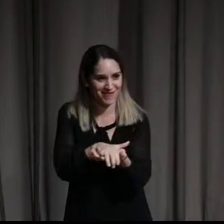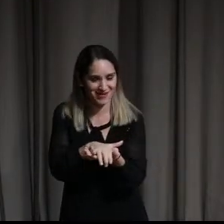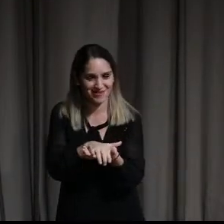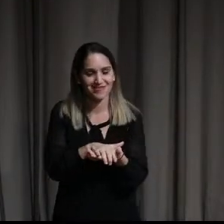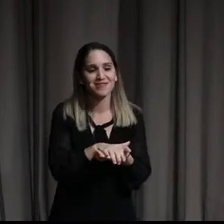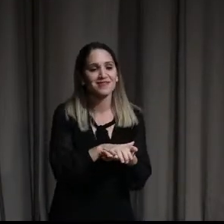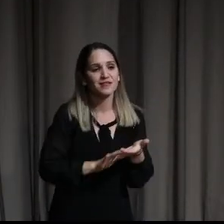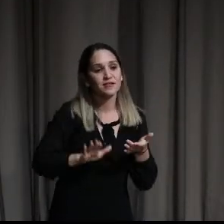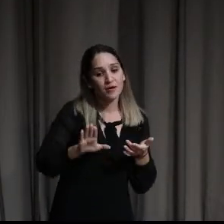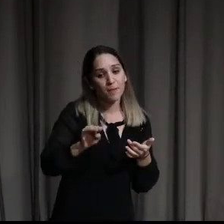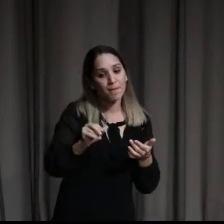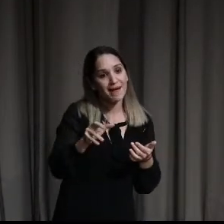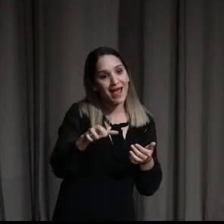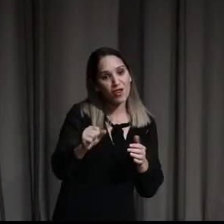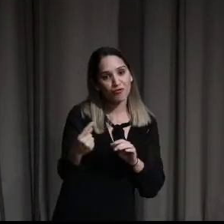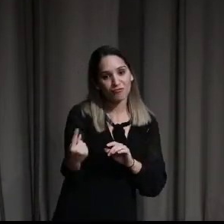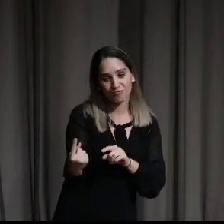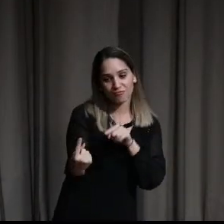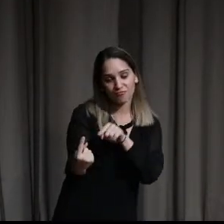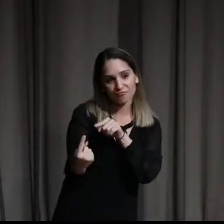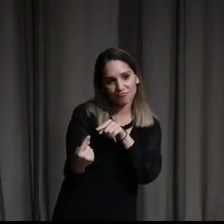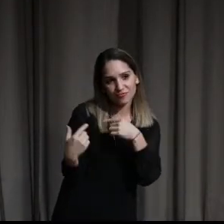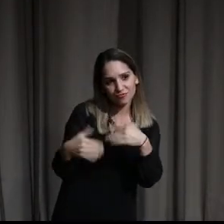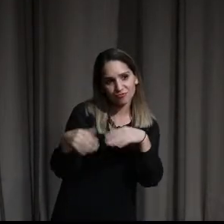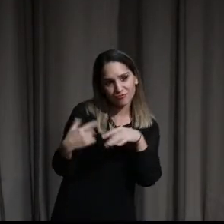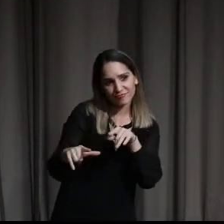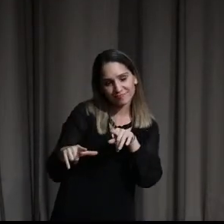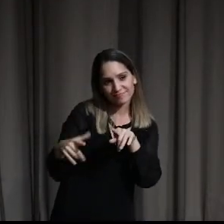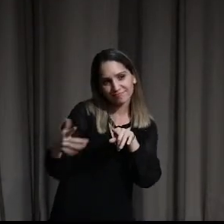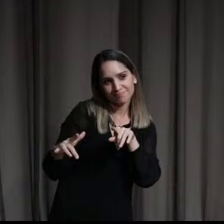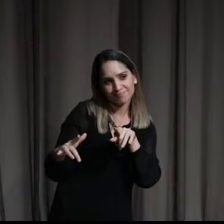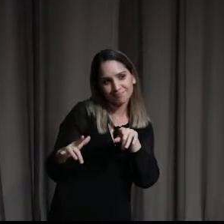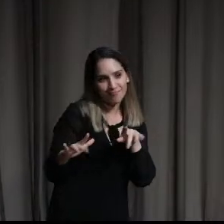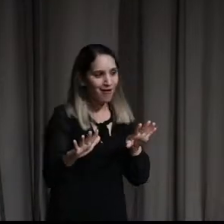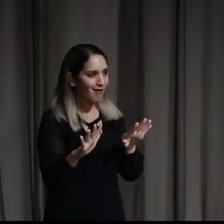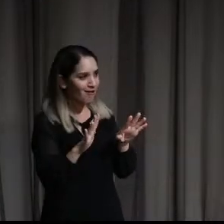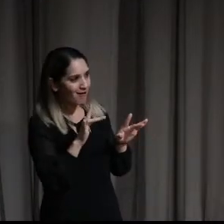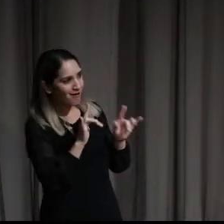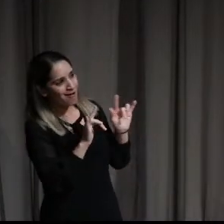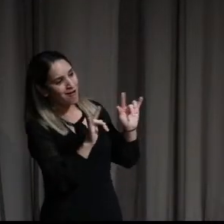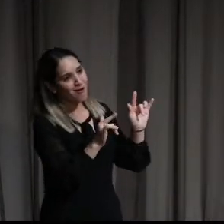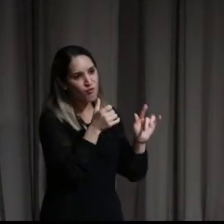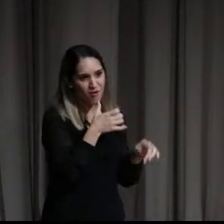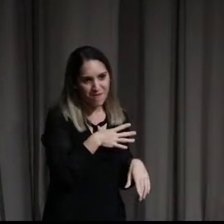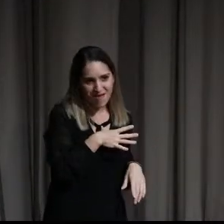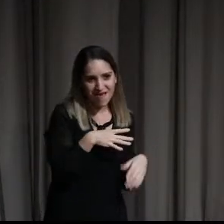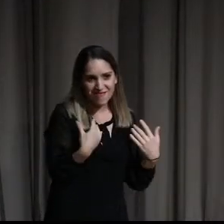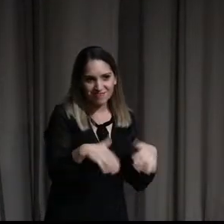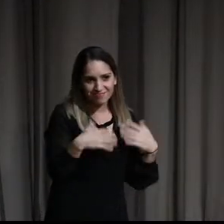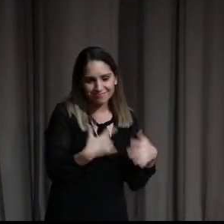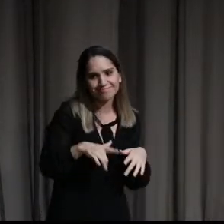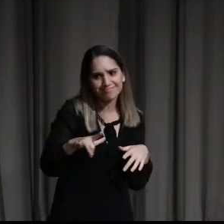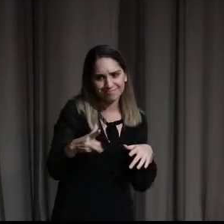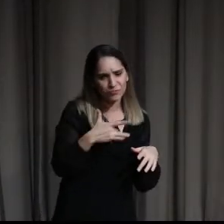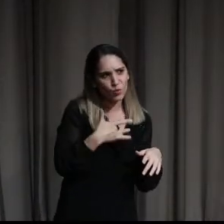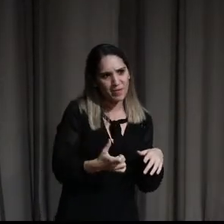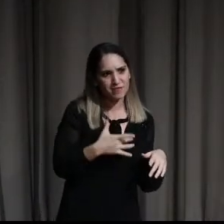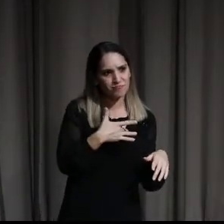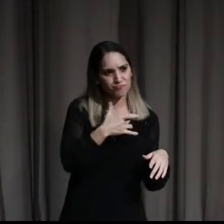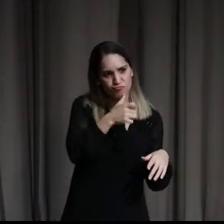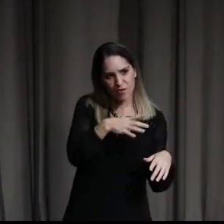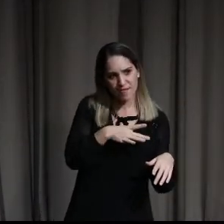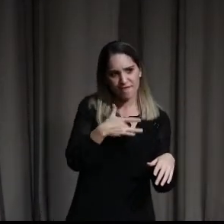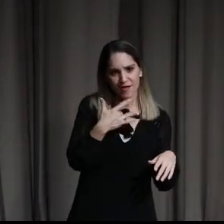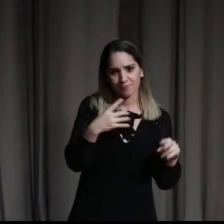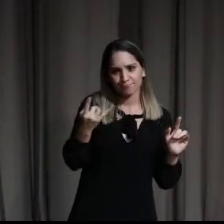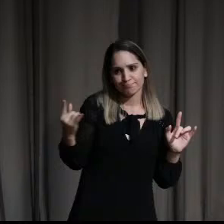was known as being quite a charming ladies' man. So, women are